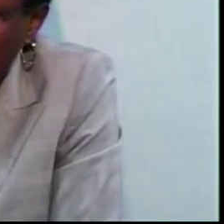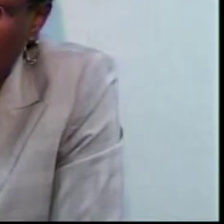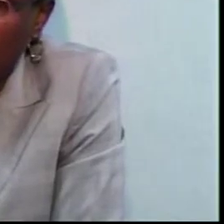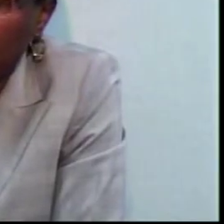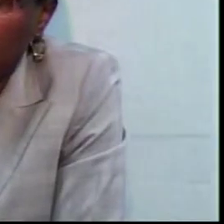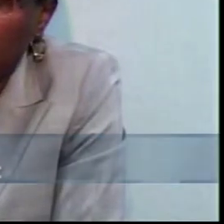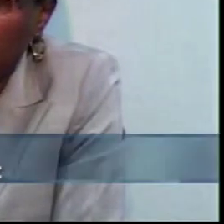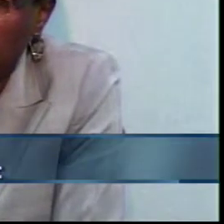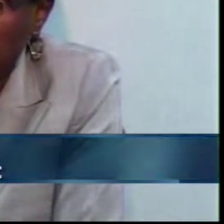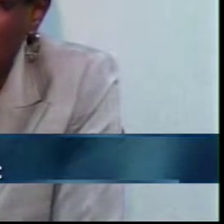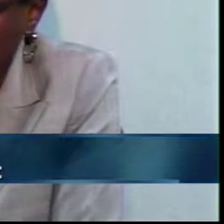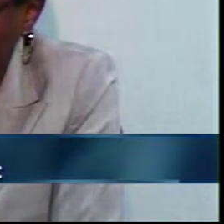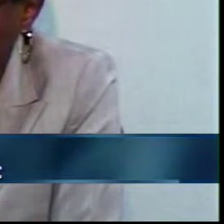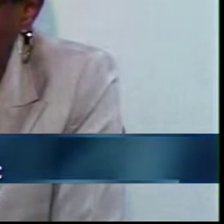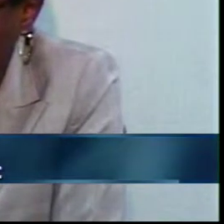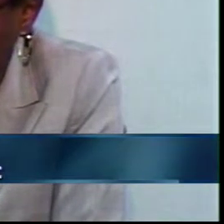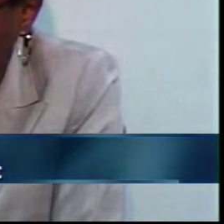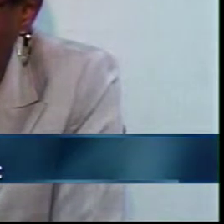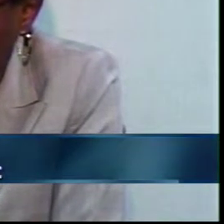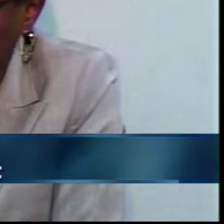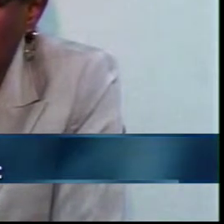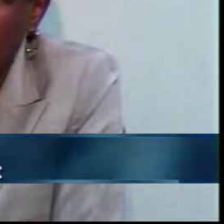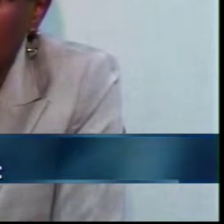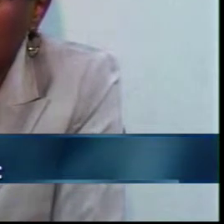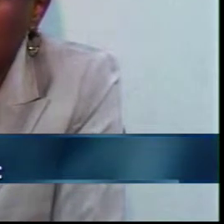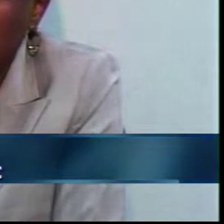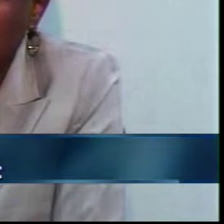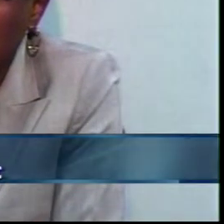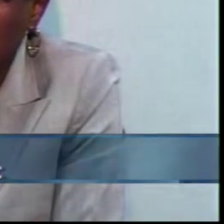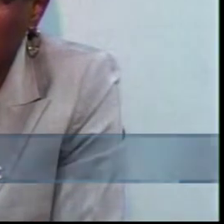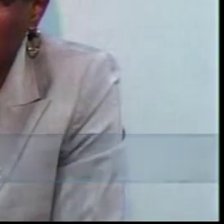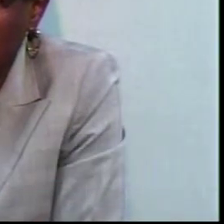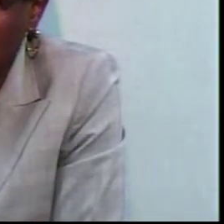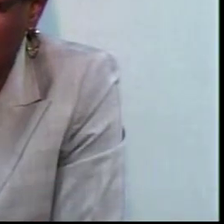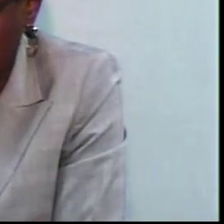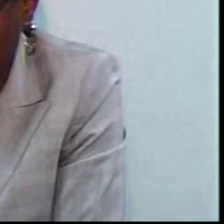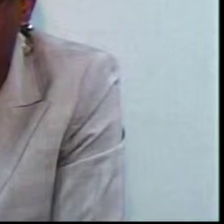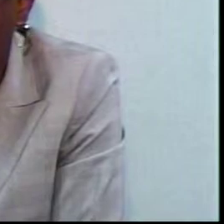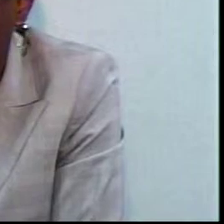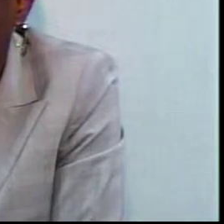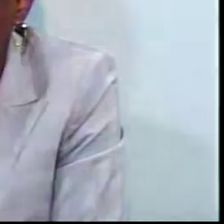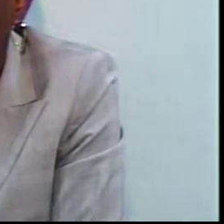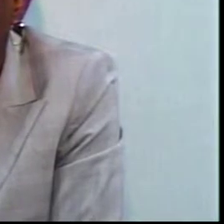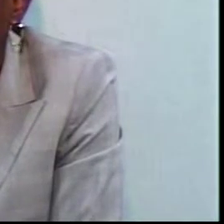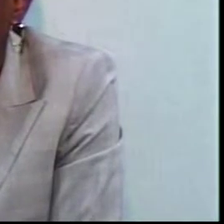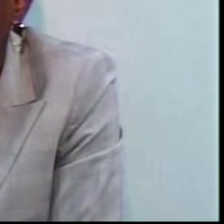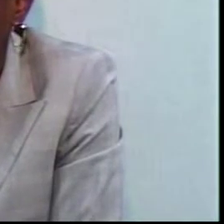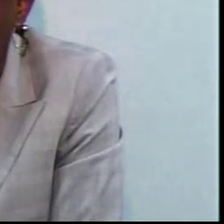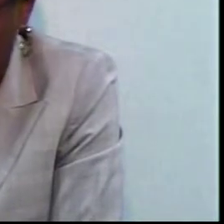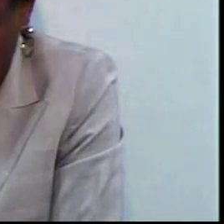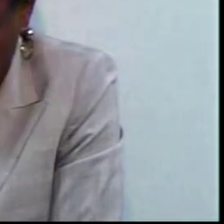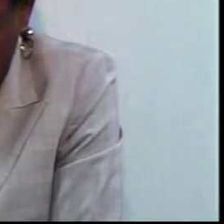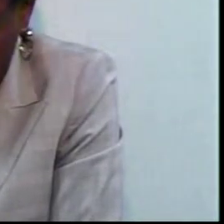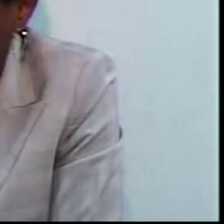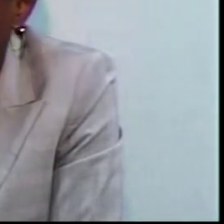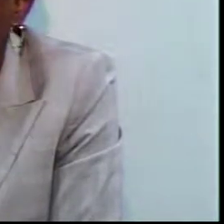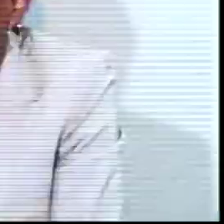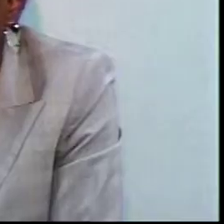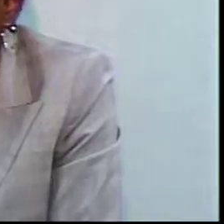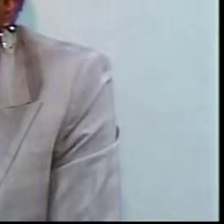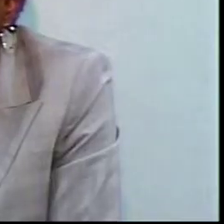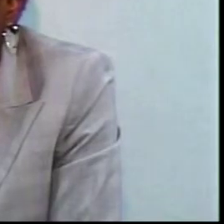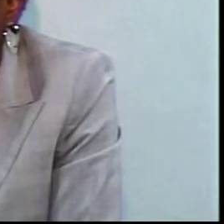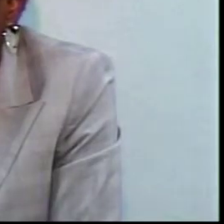plans. We've also received some lump sum payments, but there are some who have